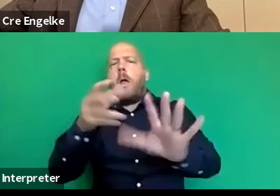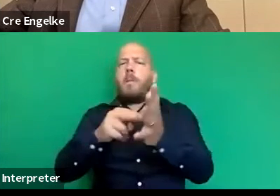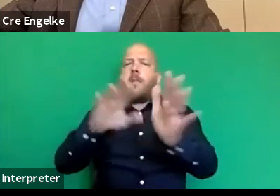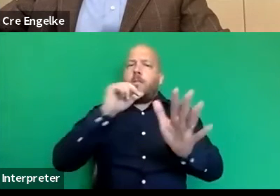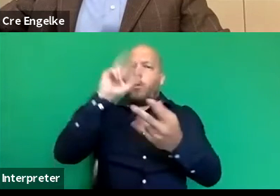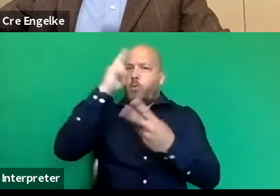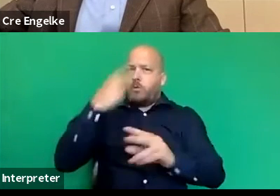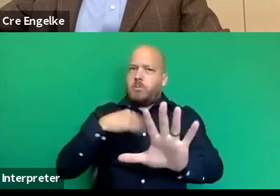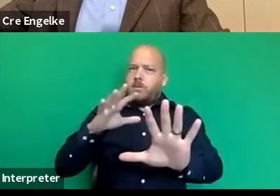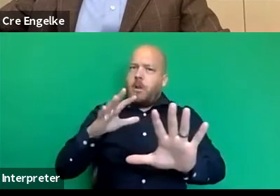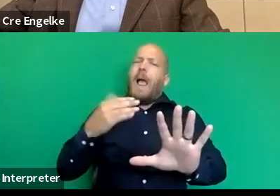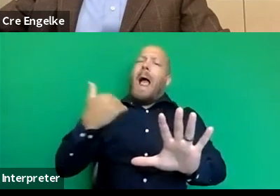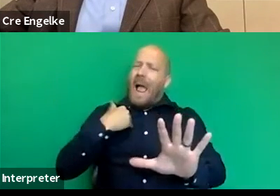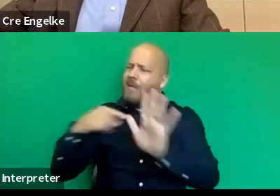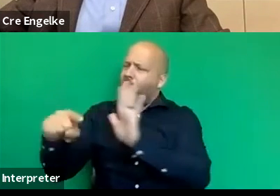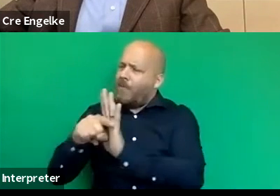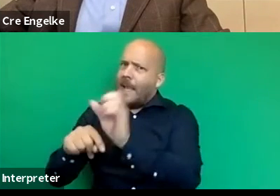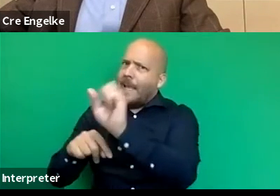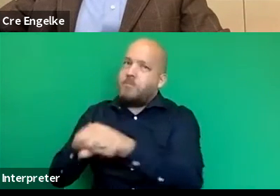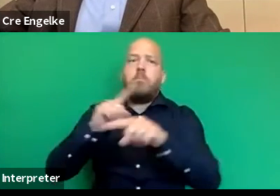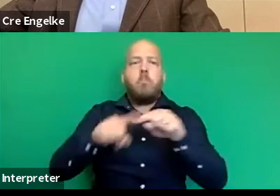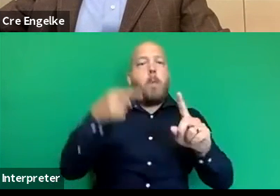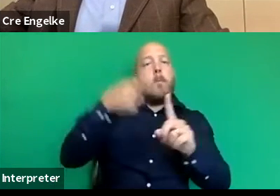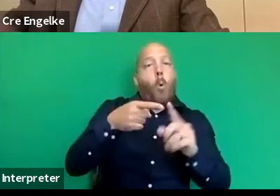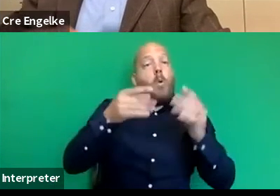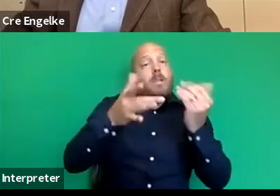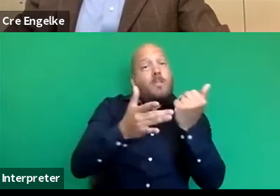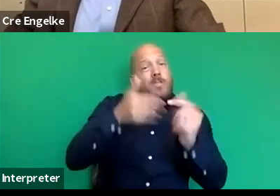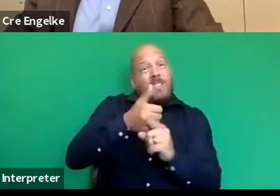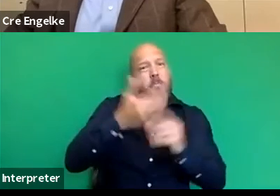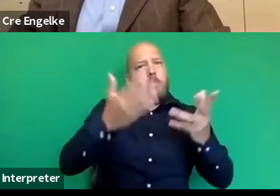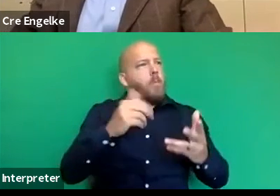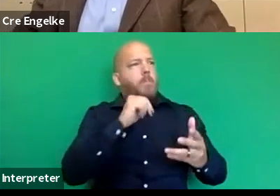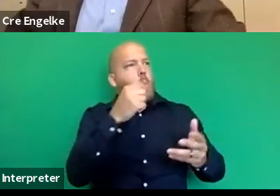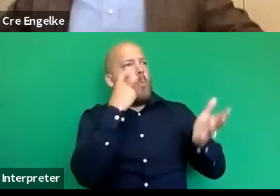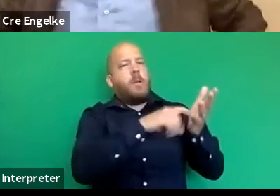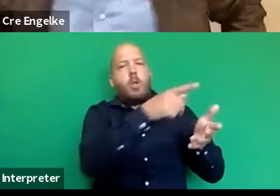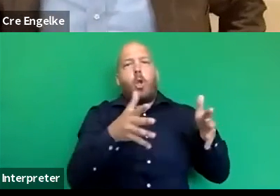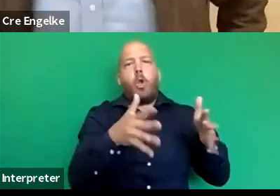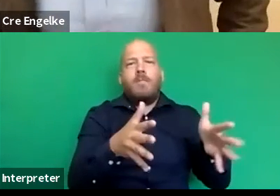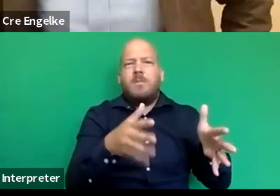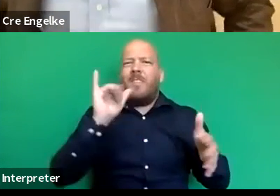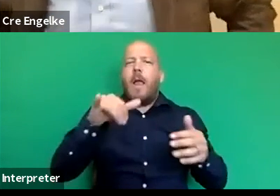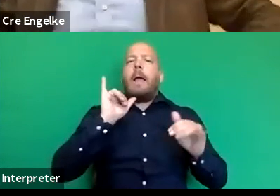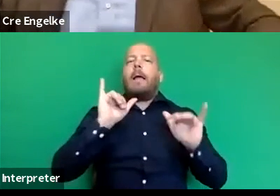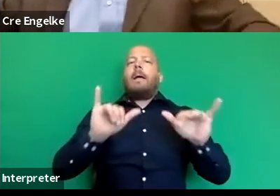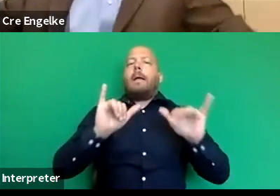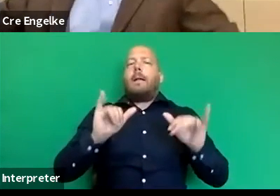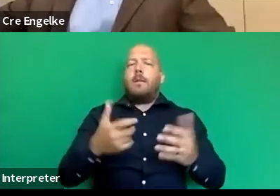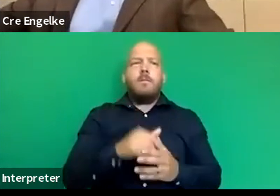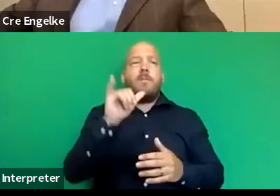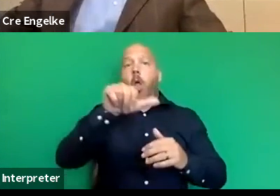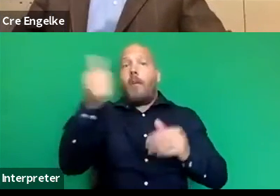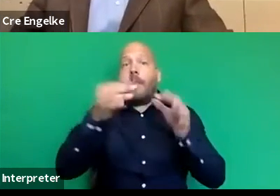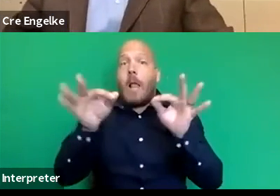technology. And as Linda was saying with other languages, when I saw CaptionMate and Olelo coming into the market with automatic speech recognition